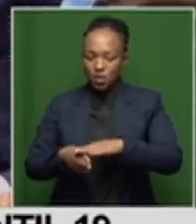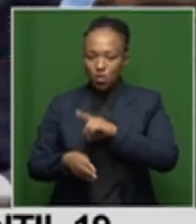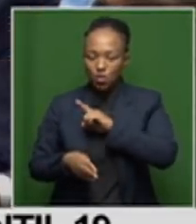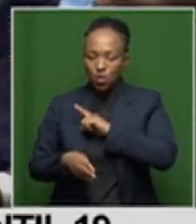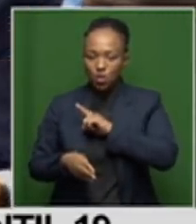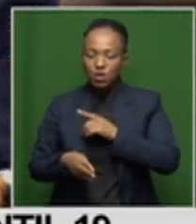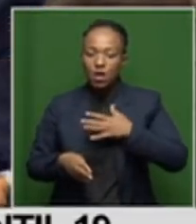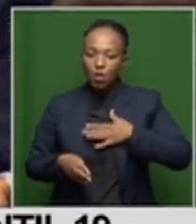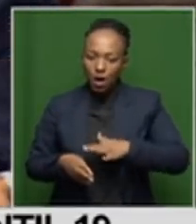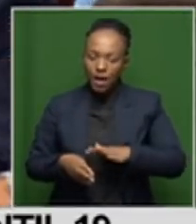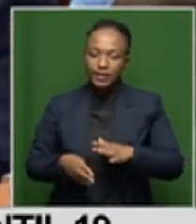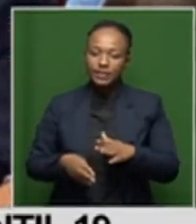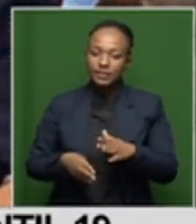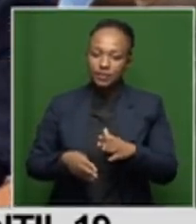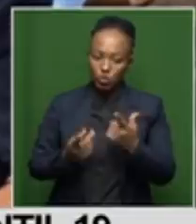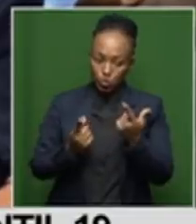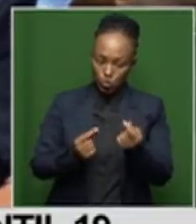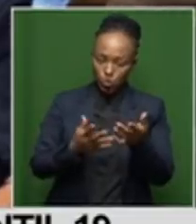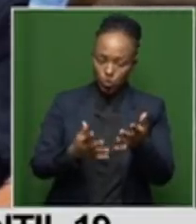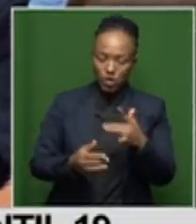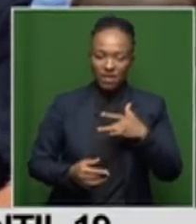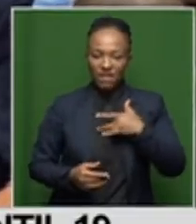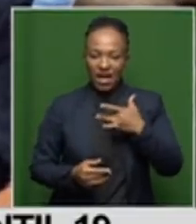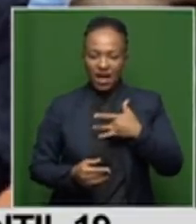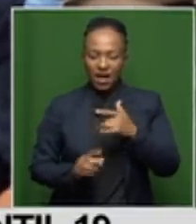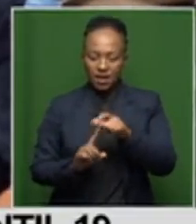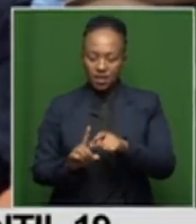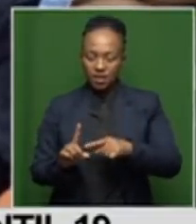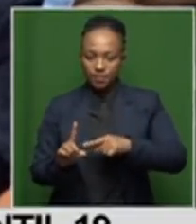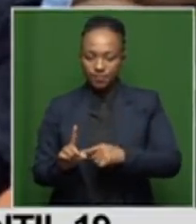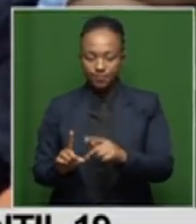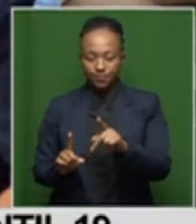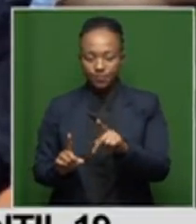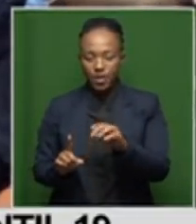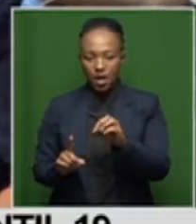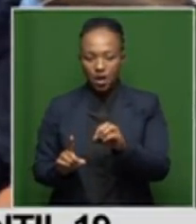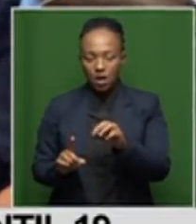they want to go that route, because they feel Mr. Downer is